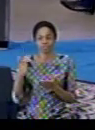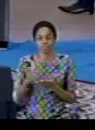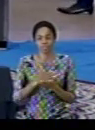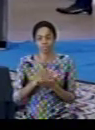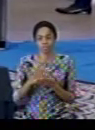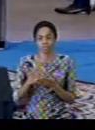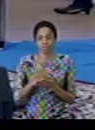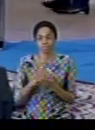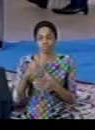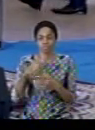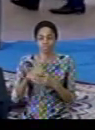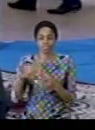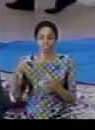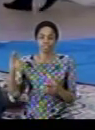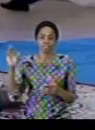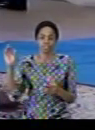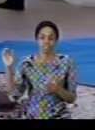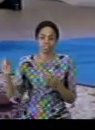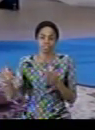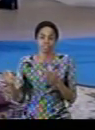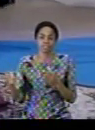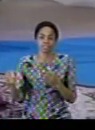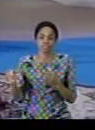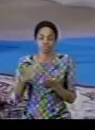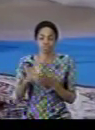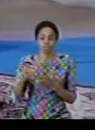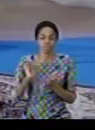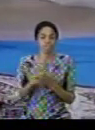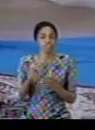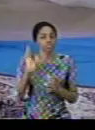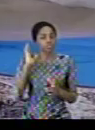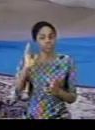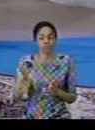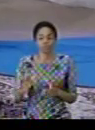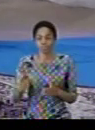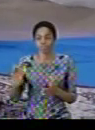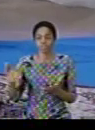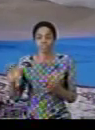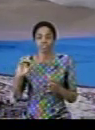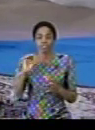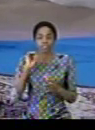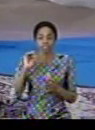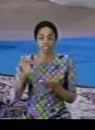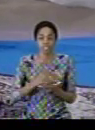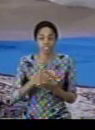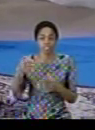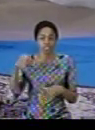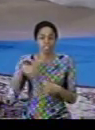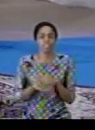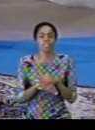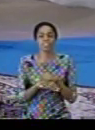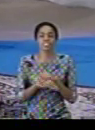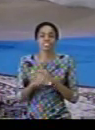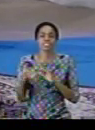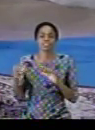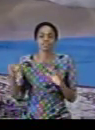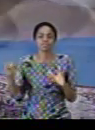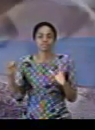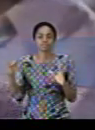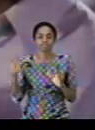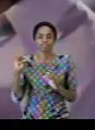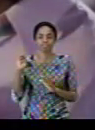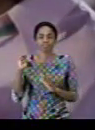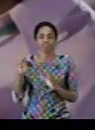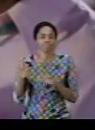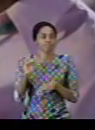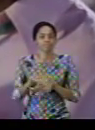in English so that the people all over will hear, will benefit from what